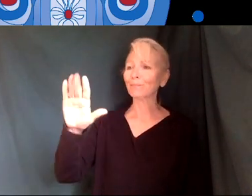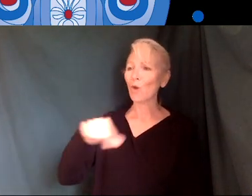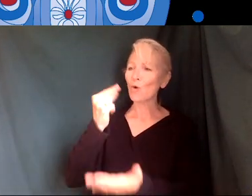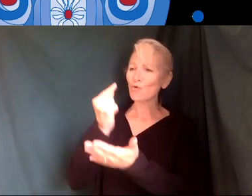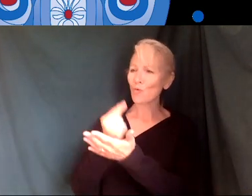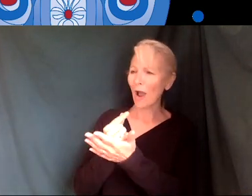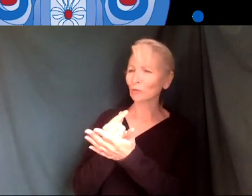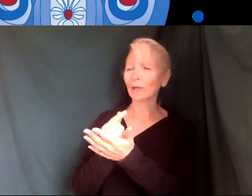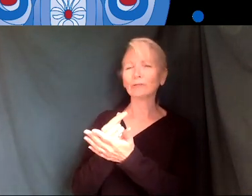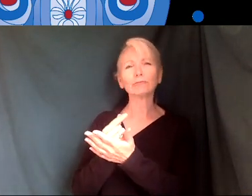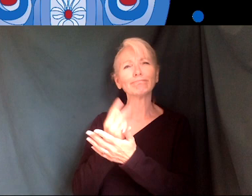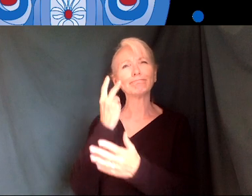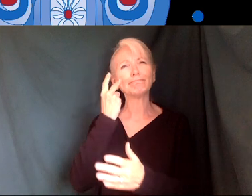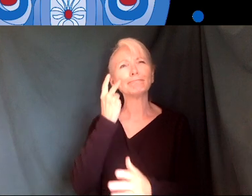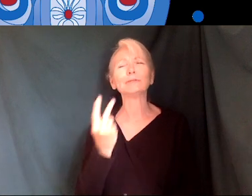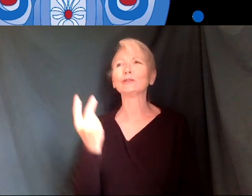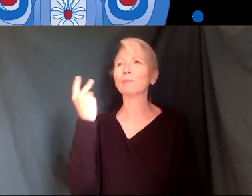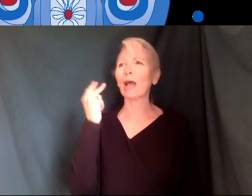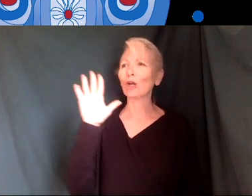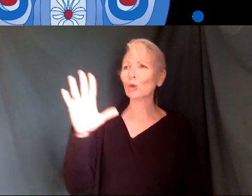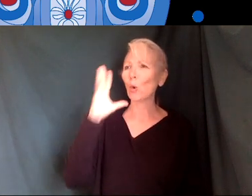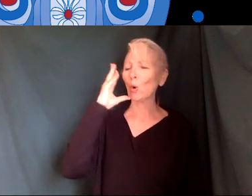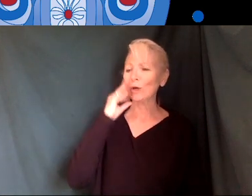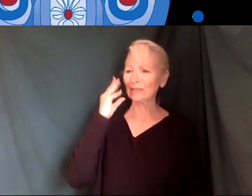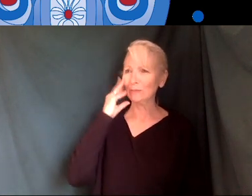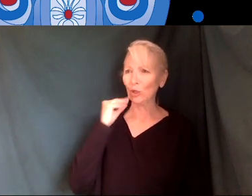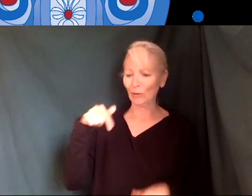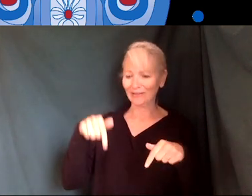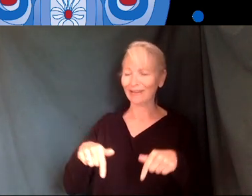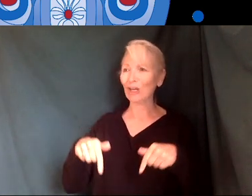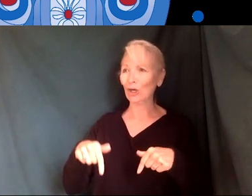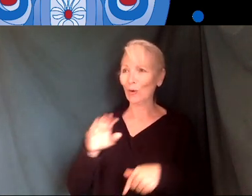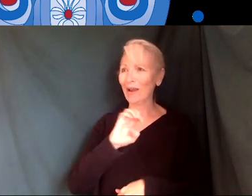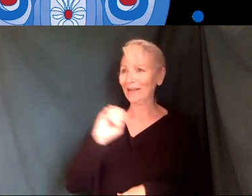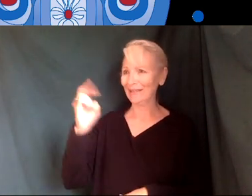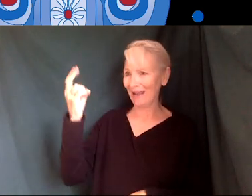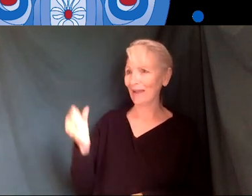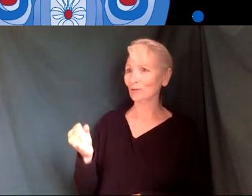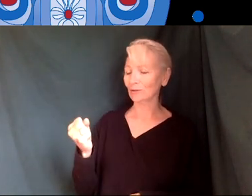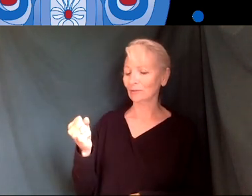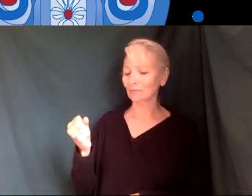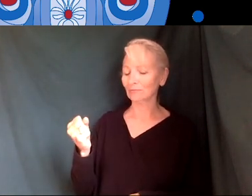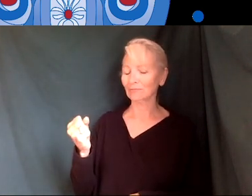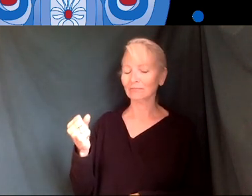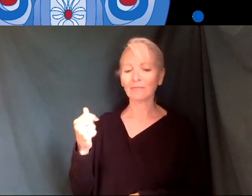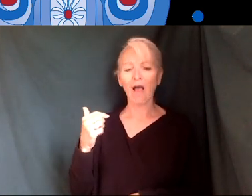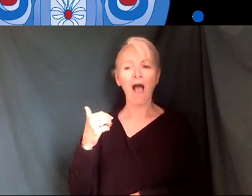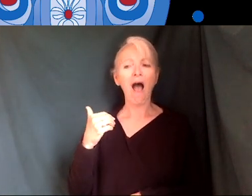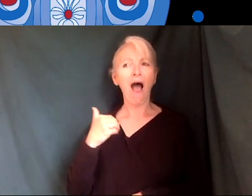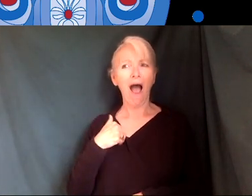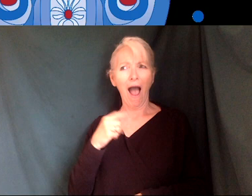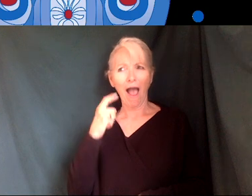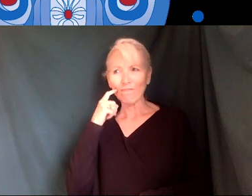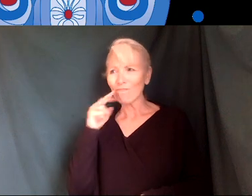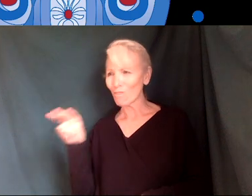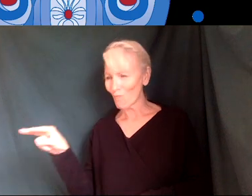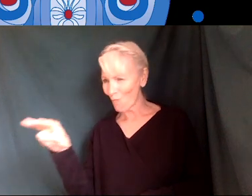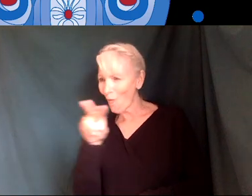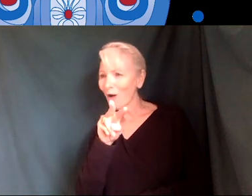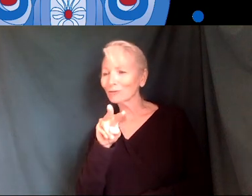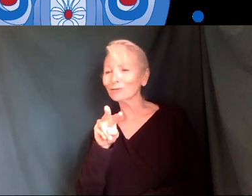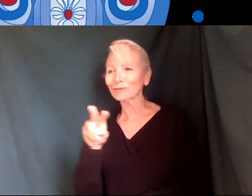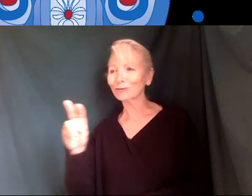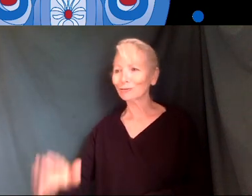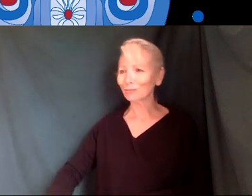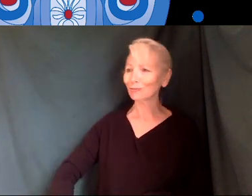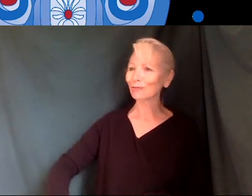Graduates, let's consider for a few minutes your experience as a student at East Anchorage High School. I have had the opportunity to watch you go through many